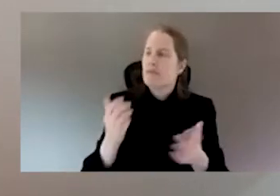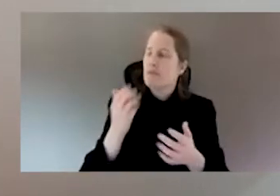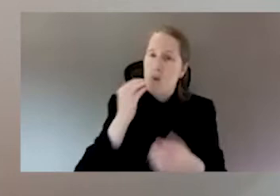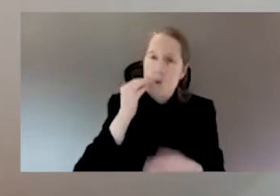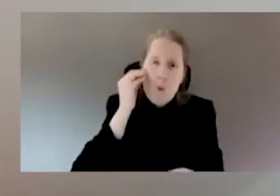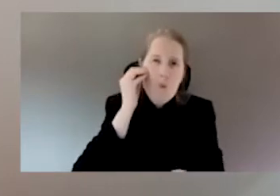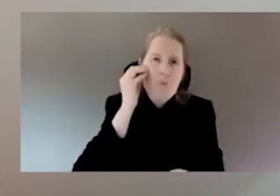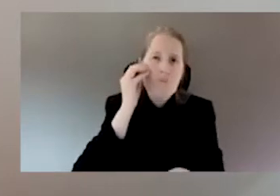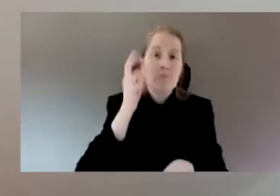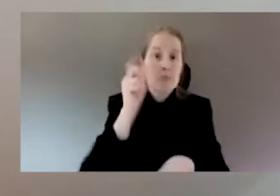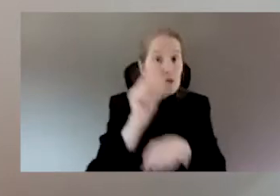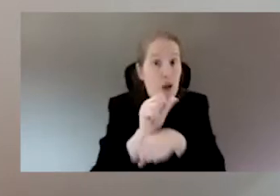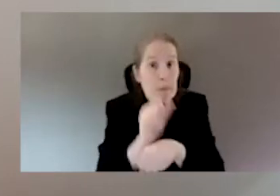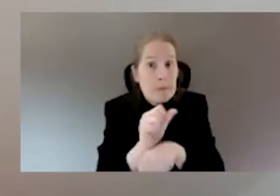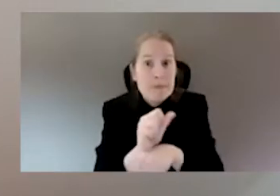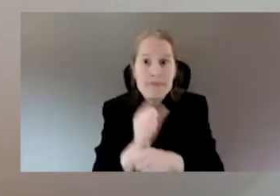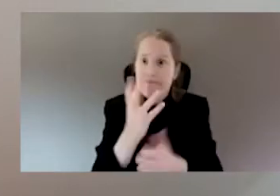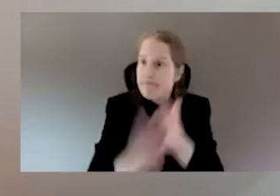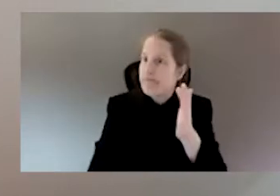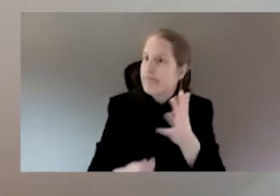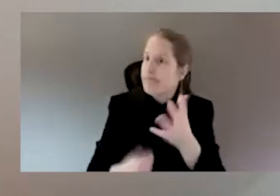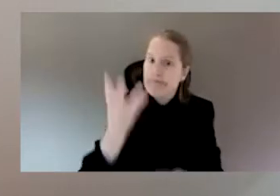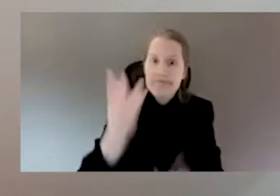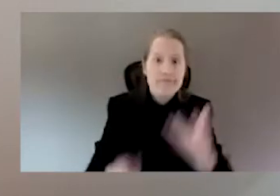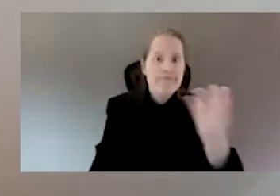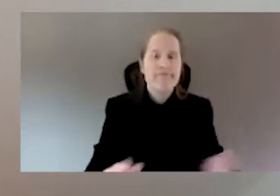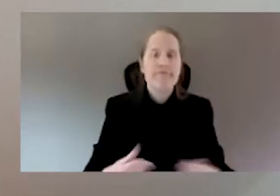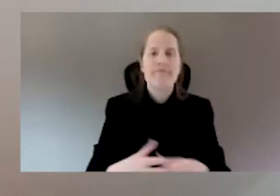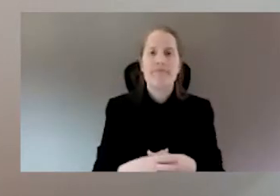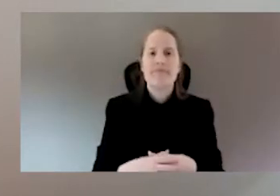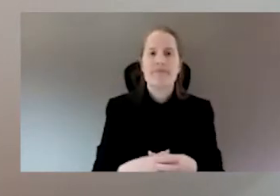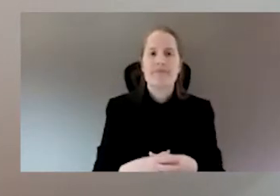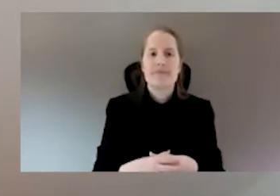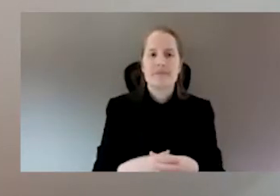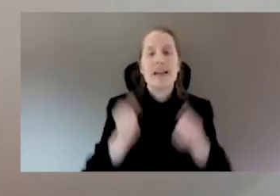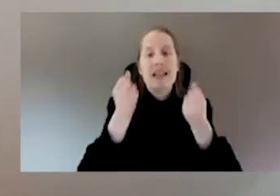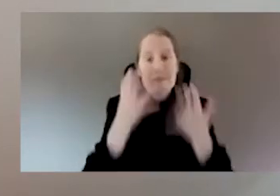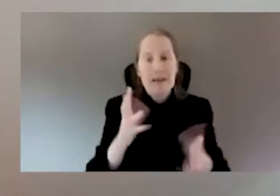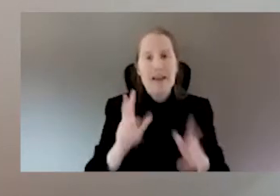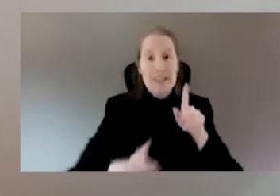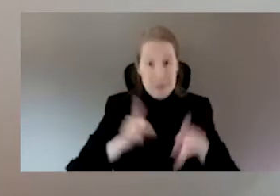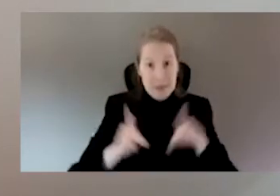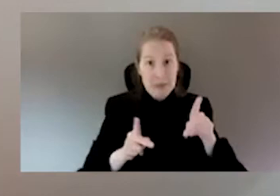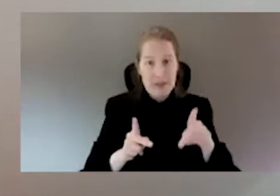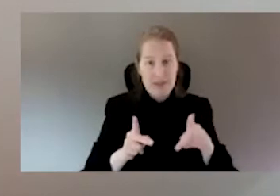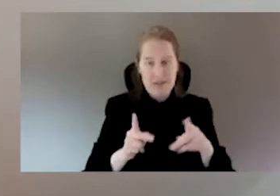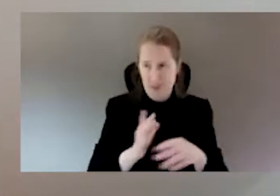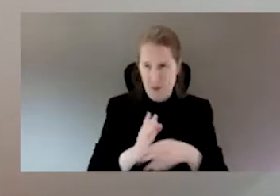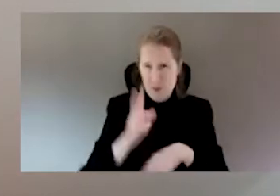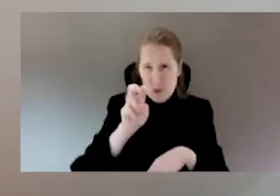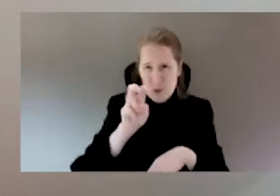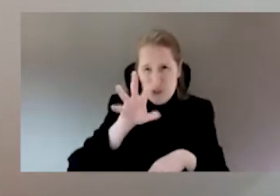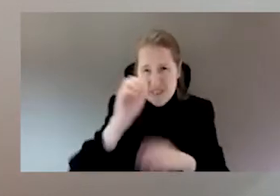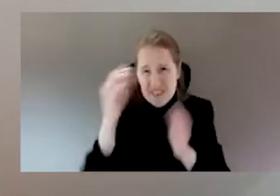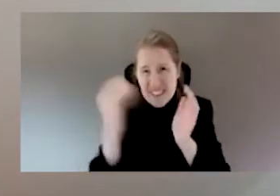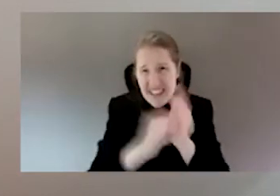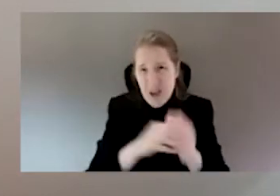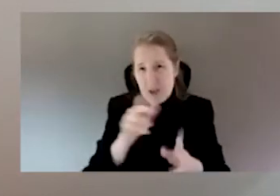employment, and sadly, the loss of life for over 250,000 people in this